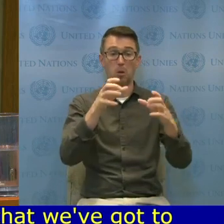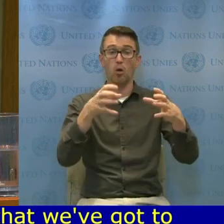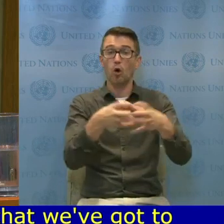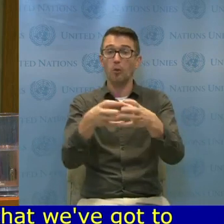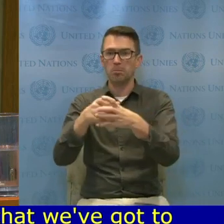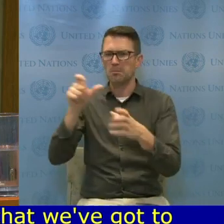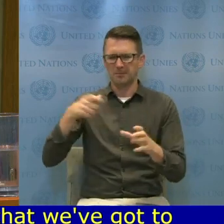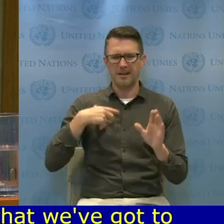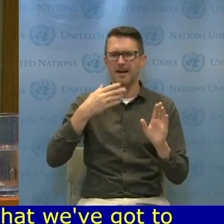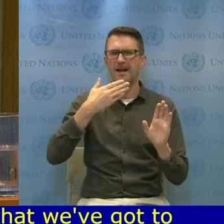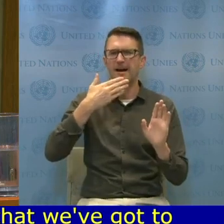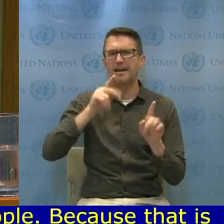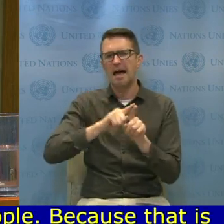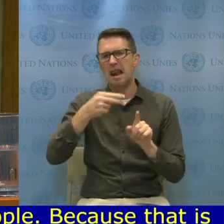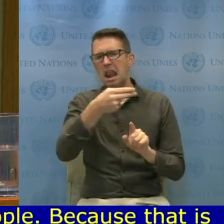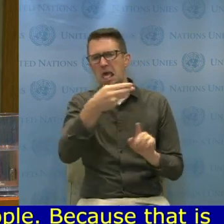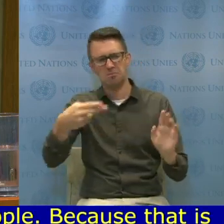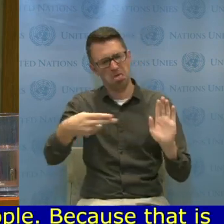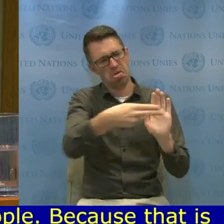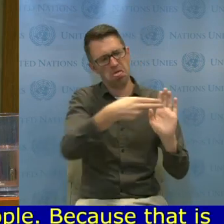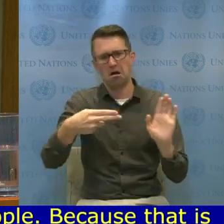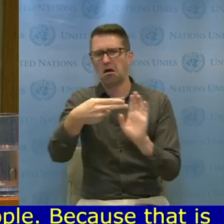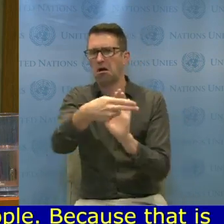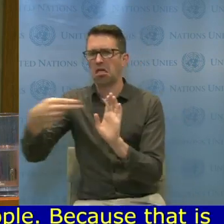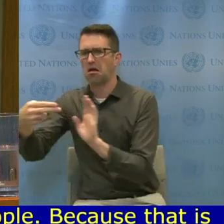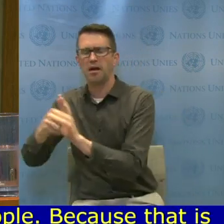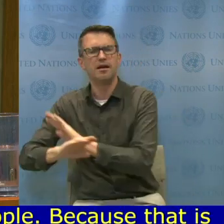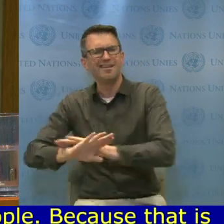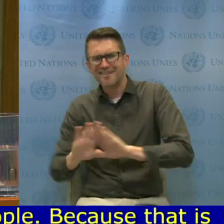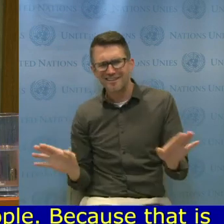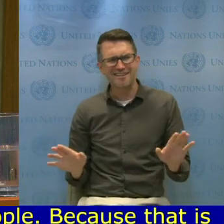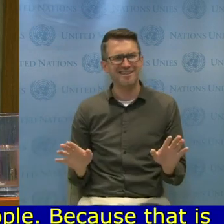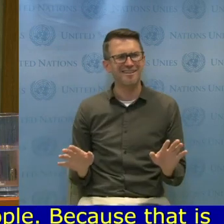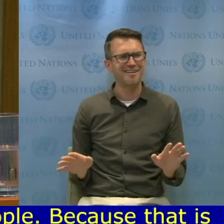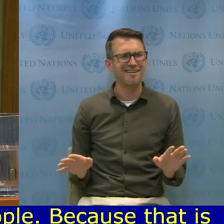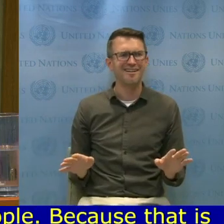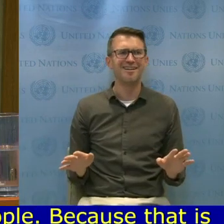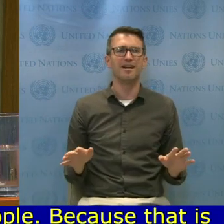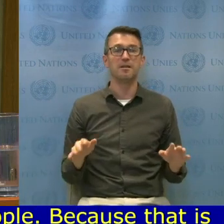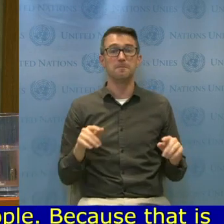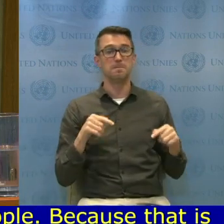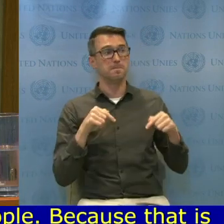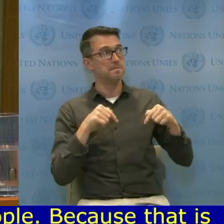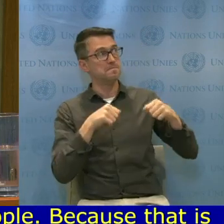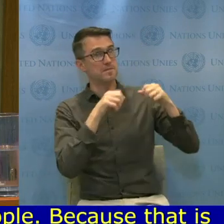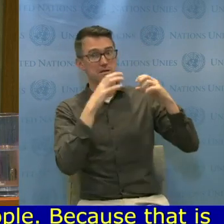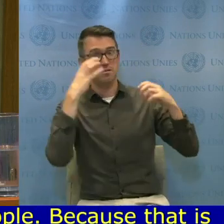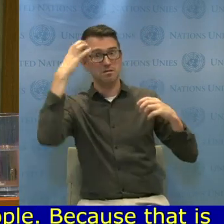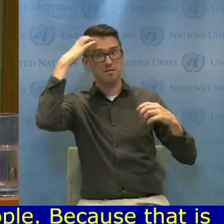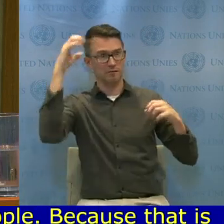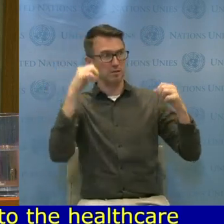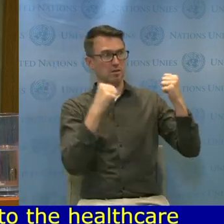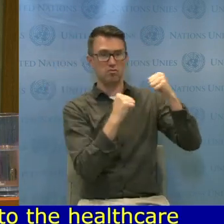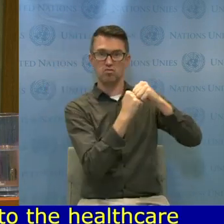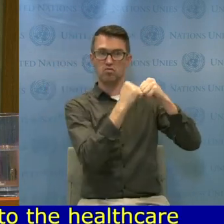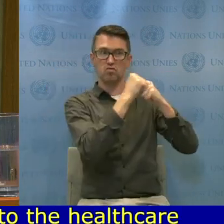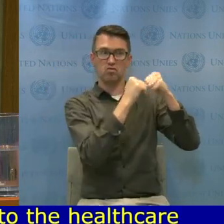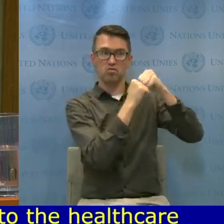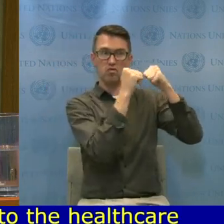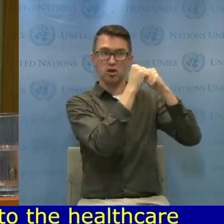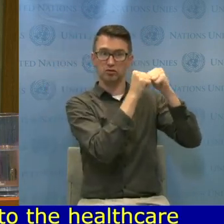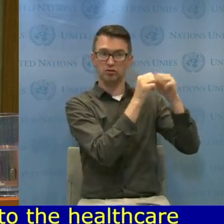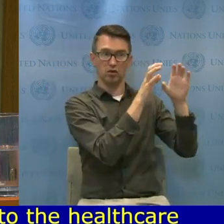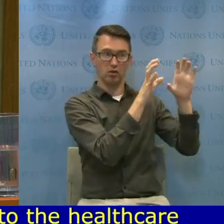We must have a system that is based on people with disabilities at the table and being part of those decision making. And